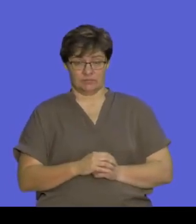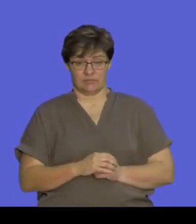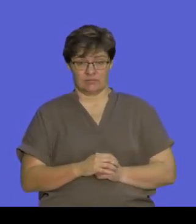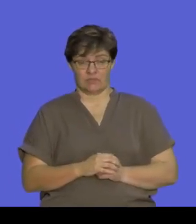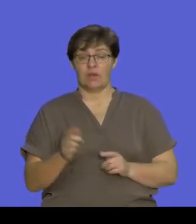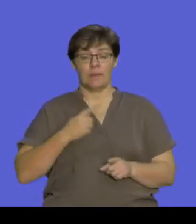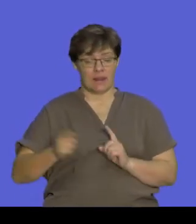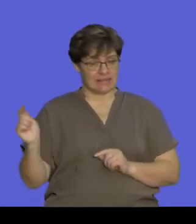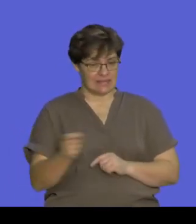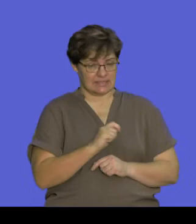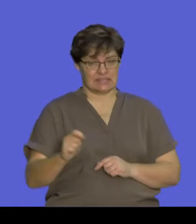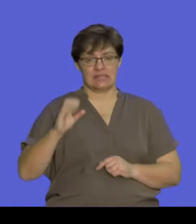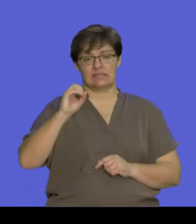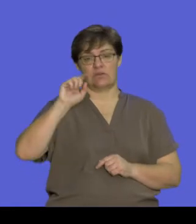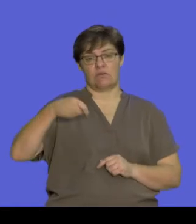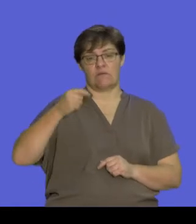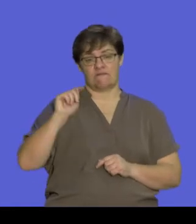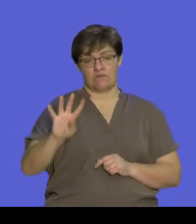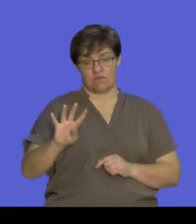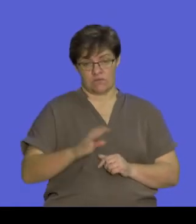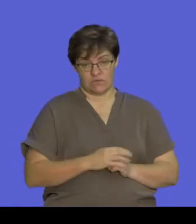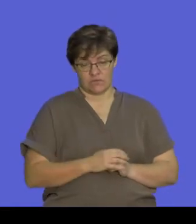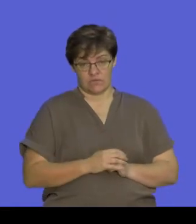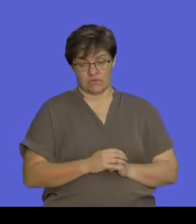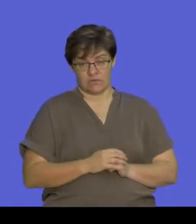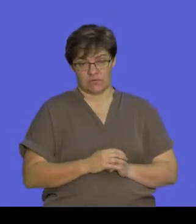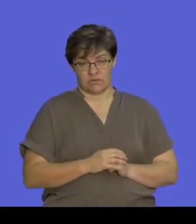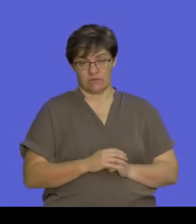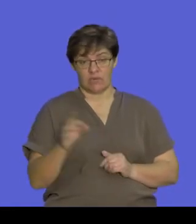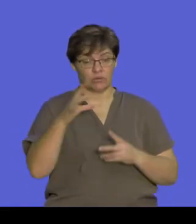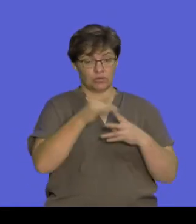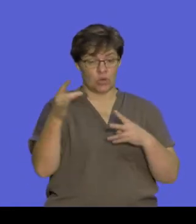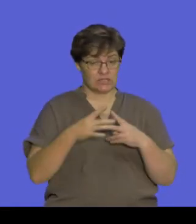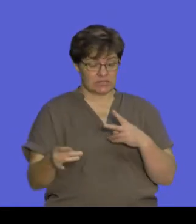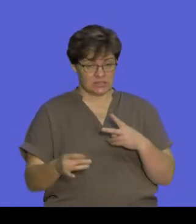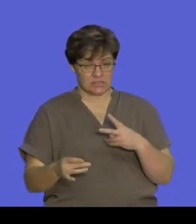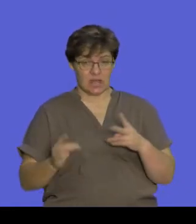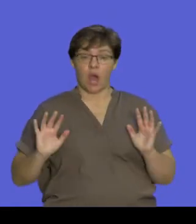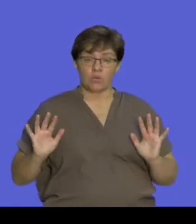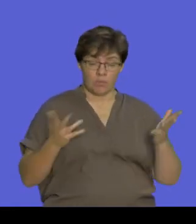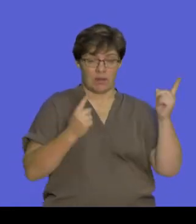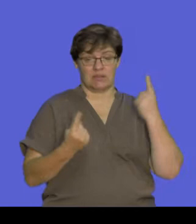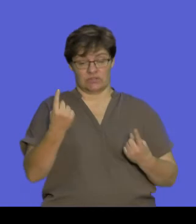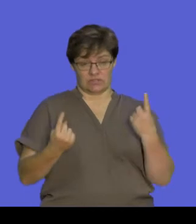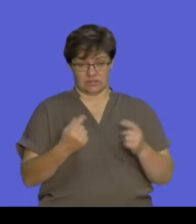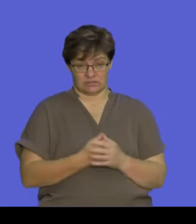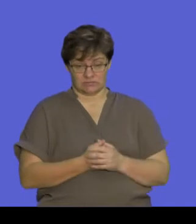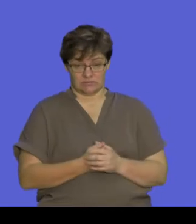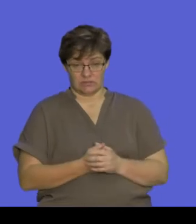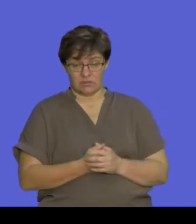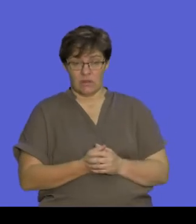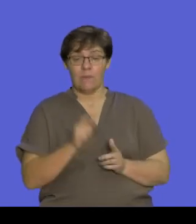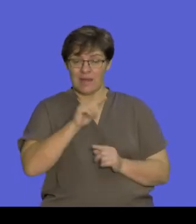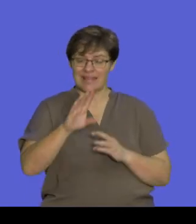tennis here, 0.4. Now remember, these two choices, they're complementary. And so we must be able to add them to